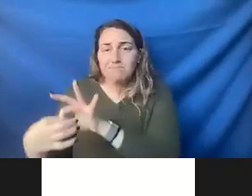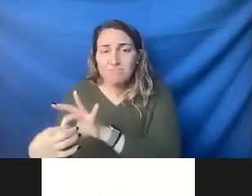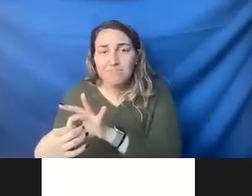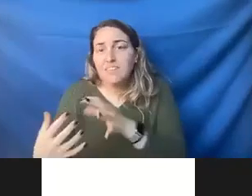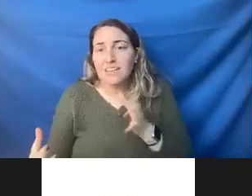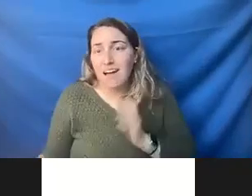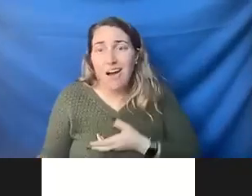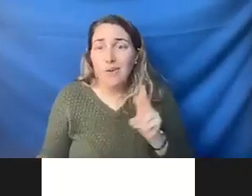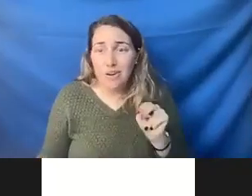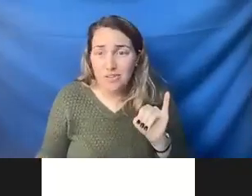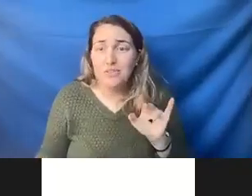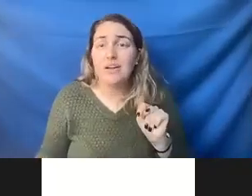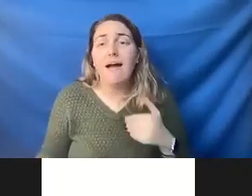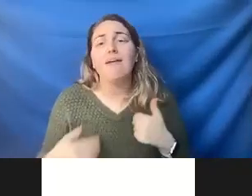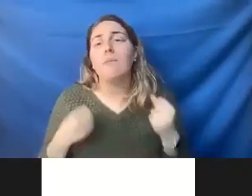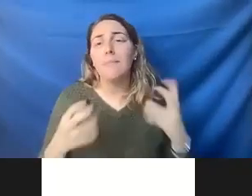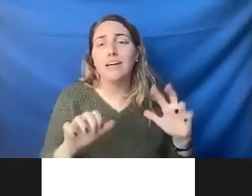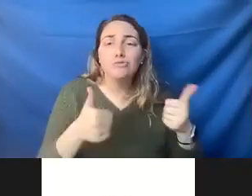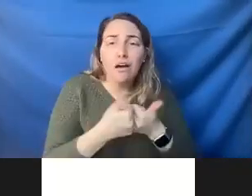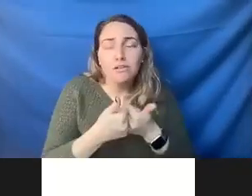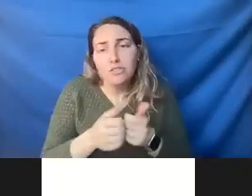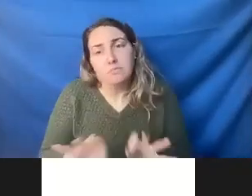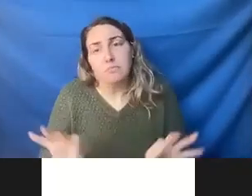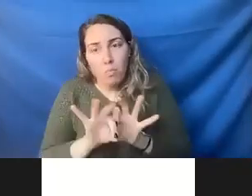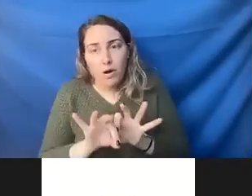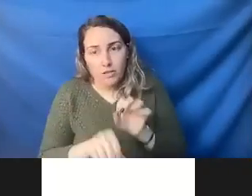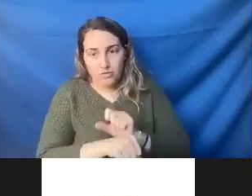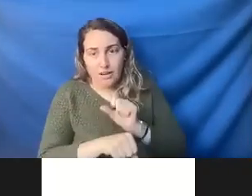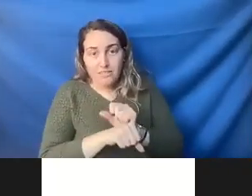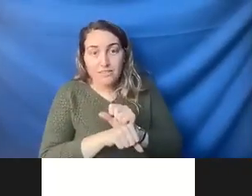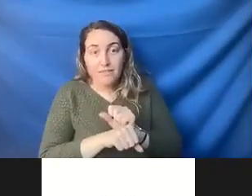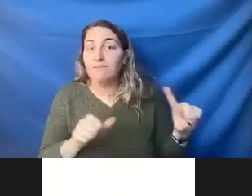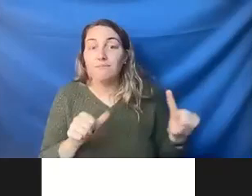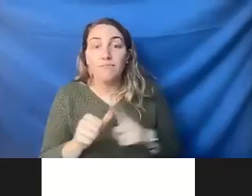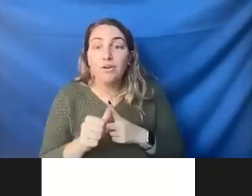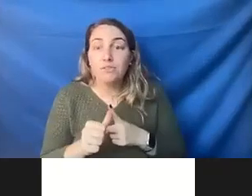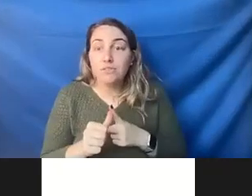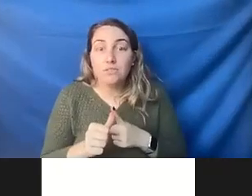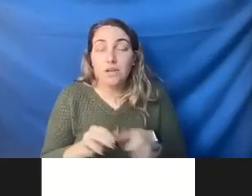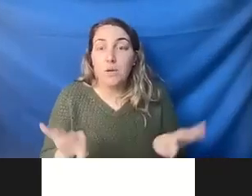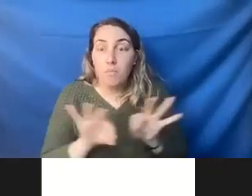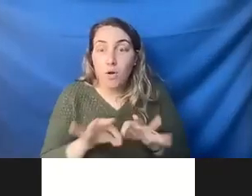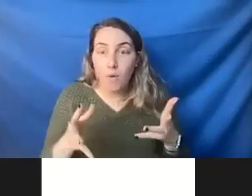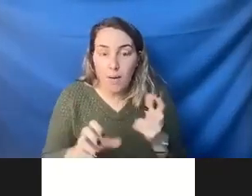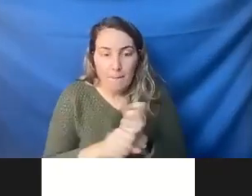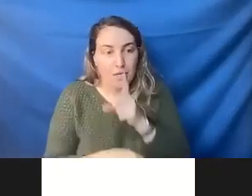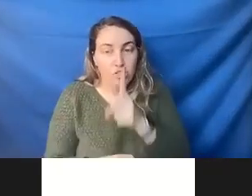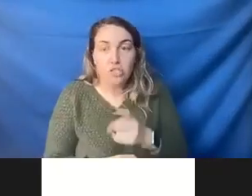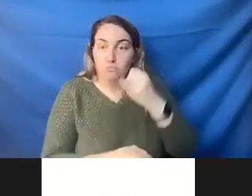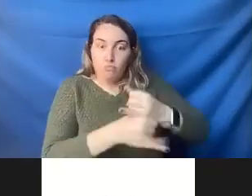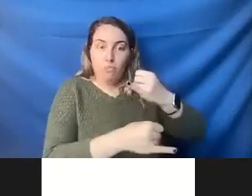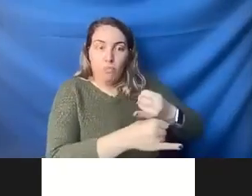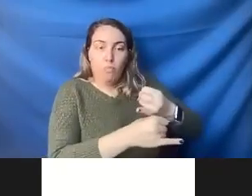challenging and important tasks. So first of all, we ensure the physical poll sites are accessible. New York City has